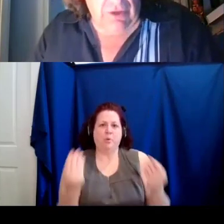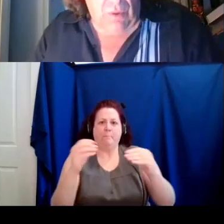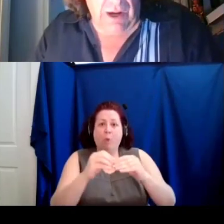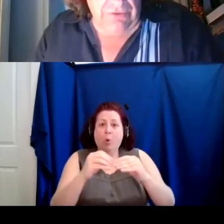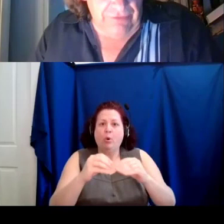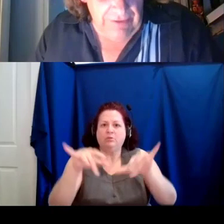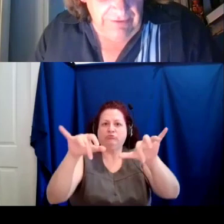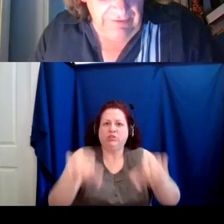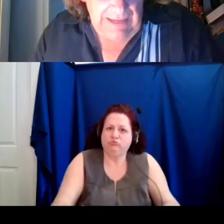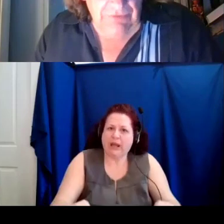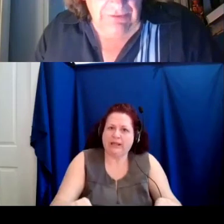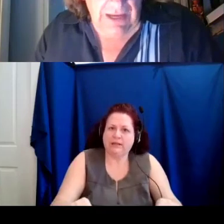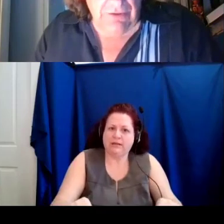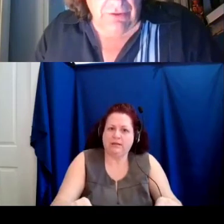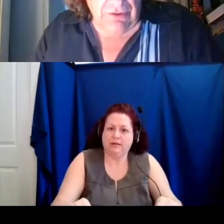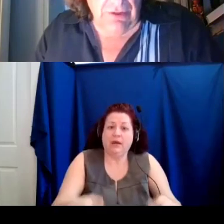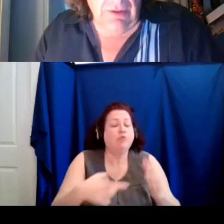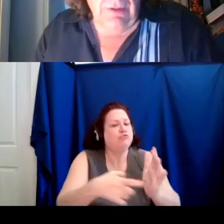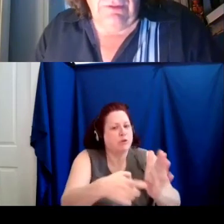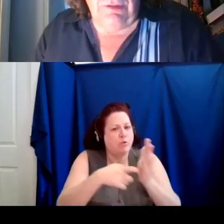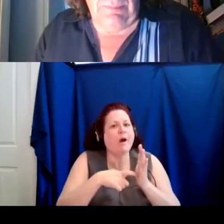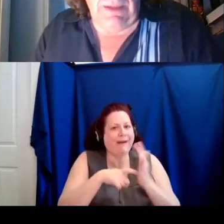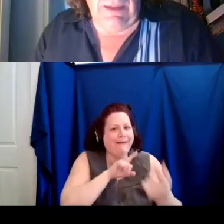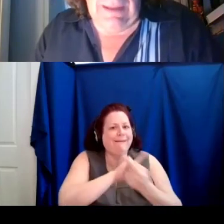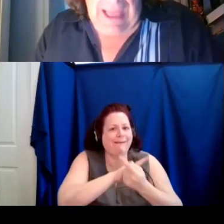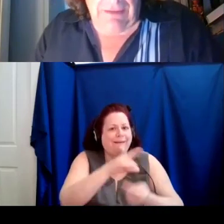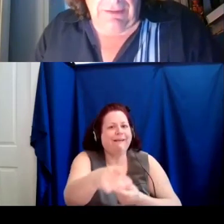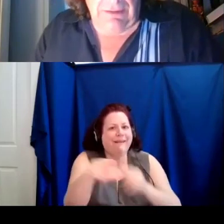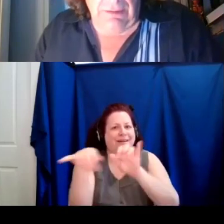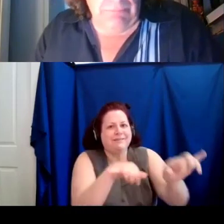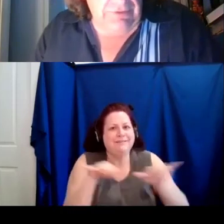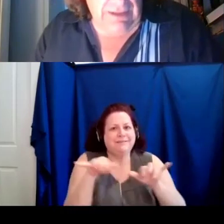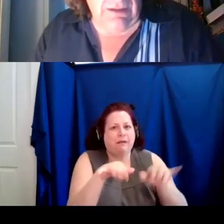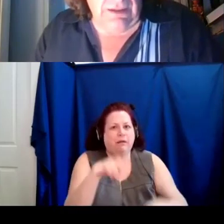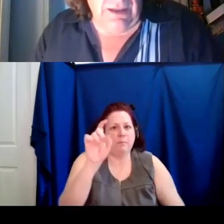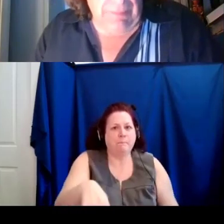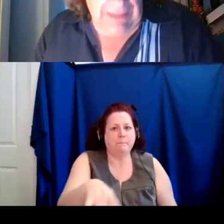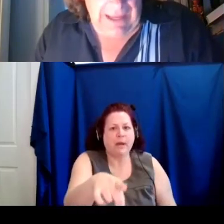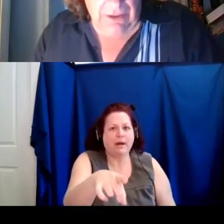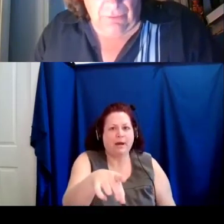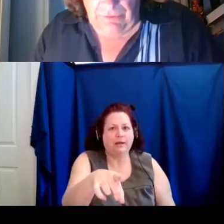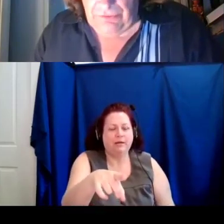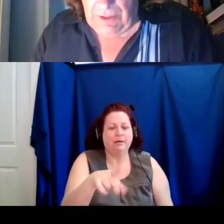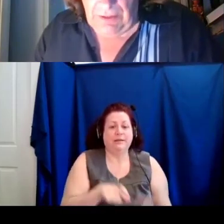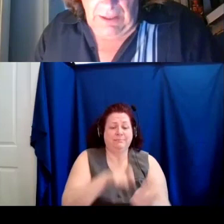that requires this same standard to be enacted, particularly a